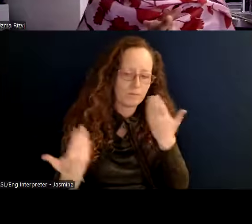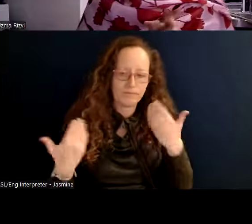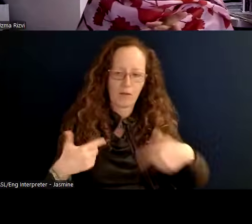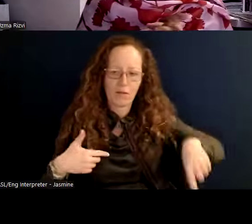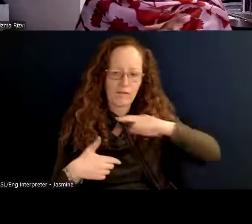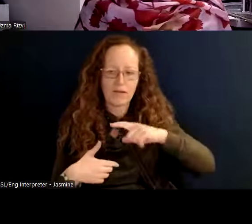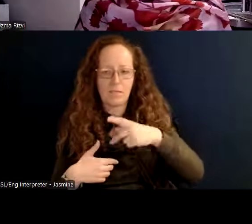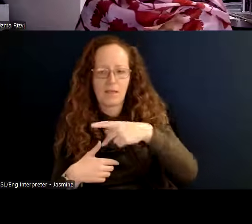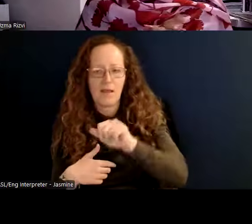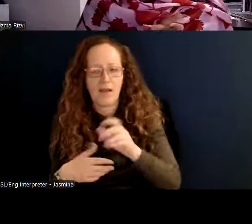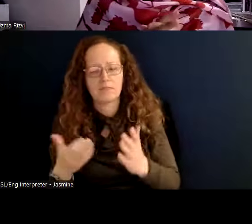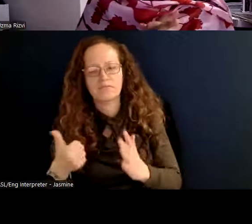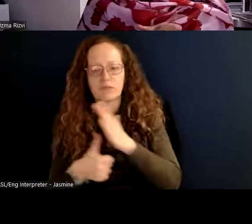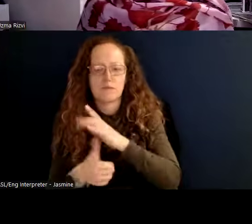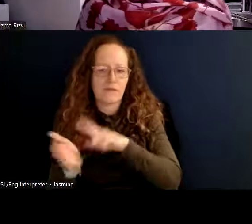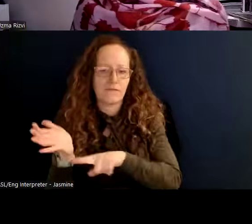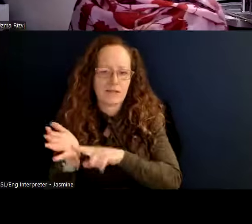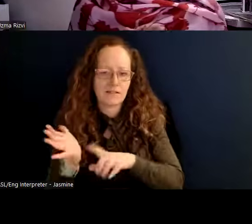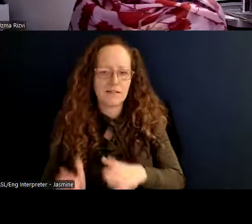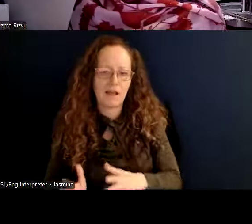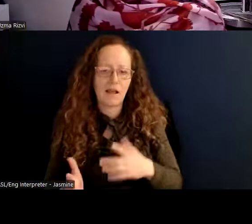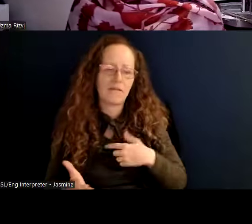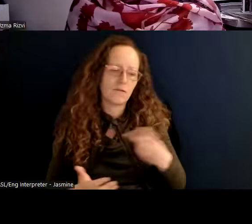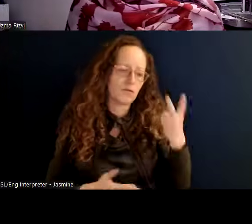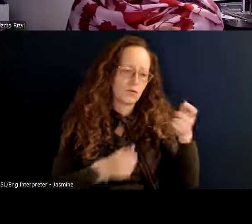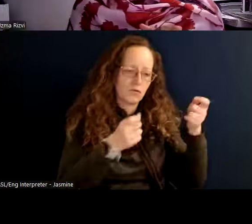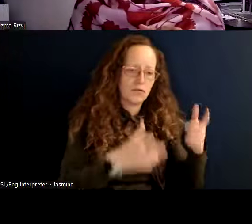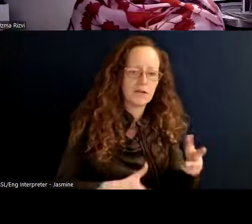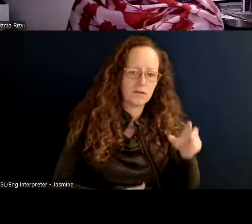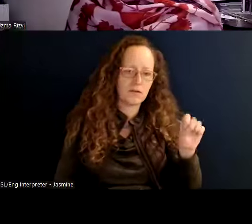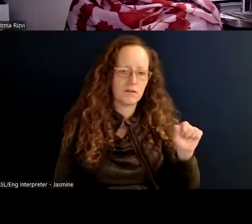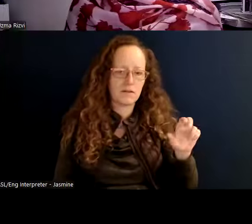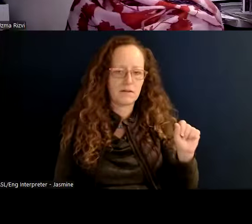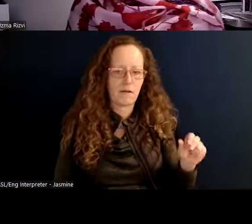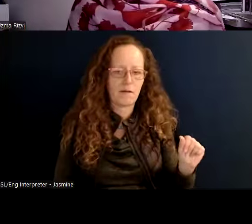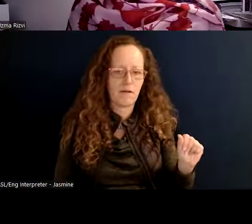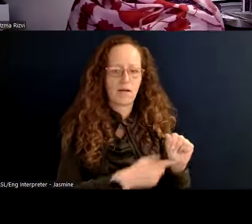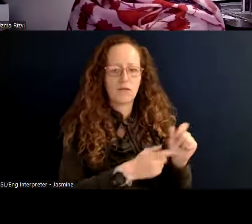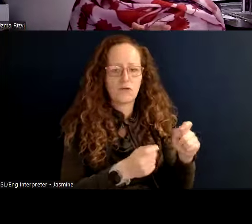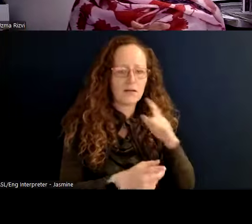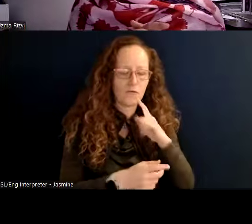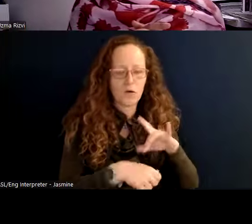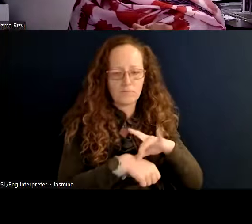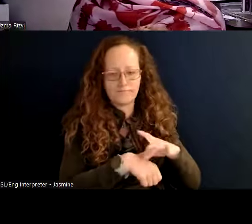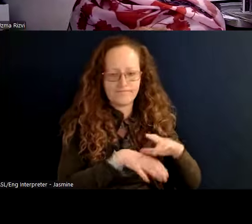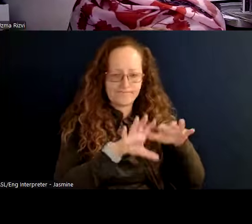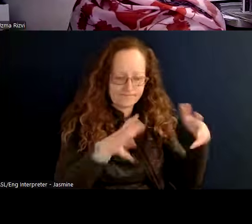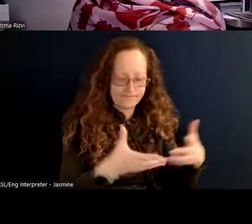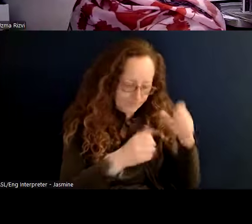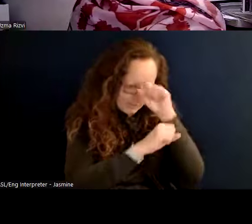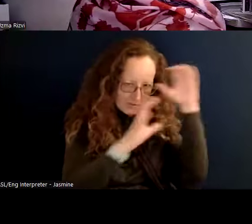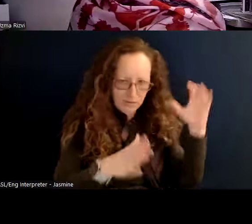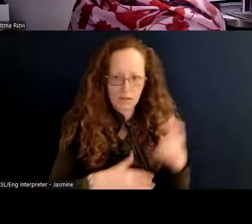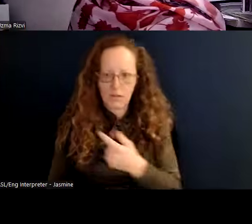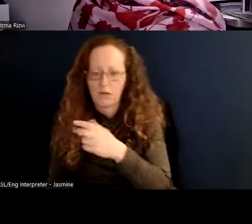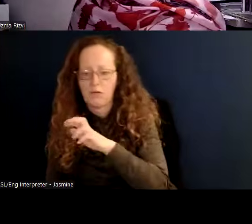LIAV, and I'm joined by two directors, Sarah Eichner, who's the director for geospatial visualization, and Greg Smith, who is our director of